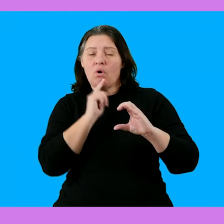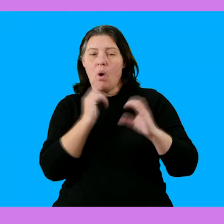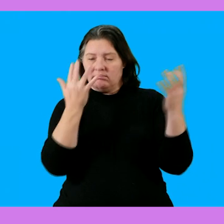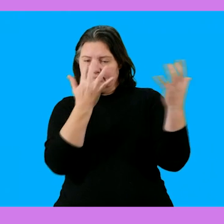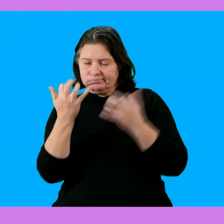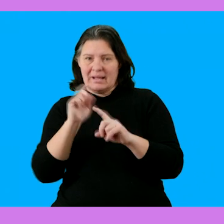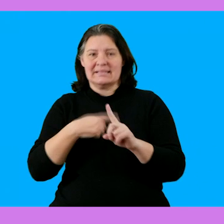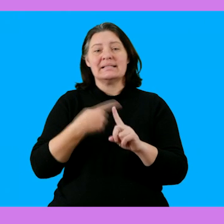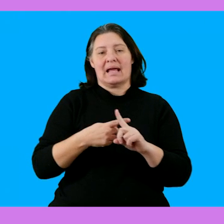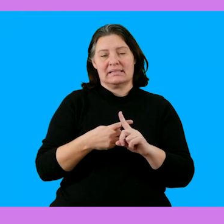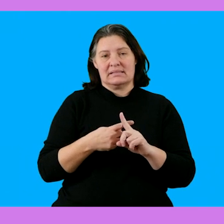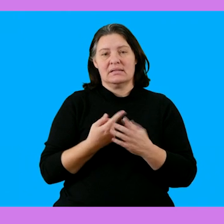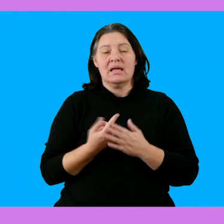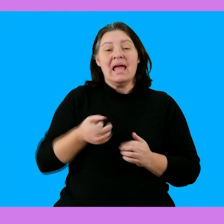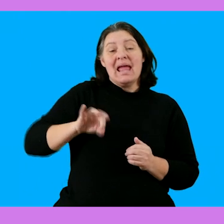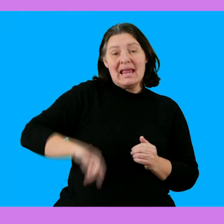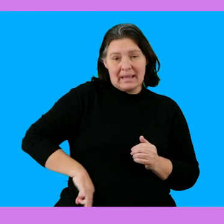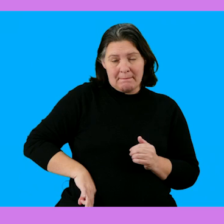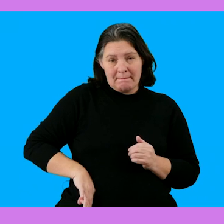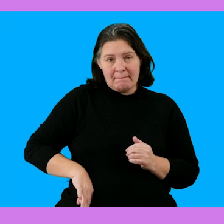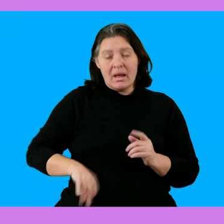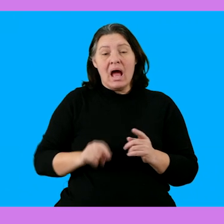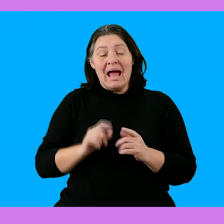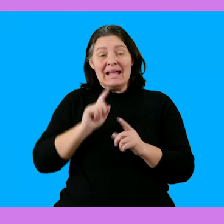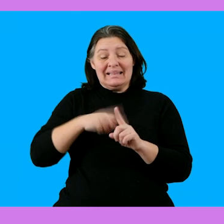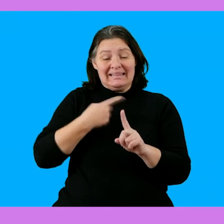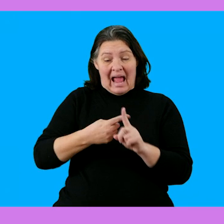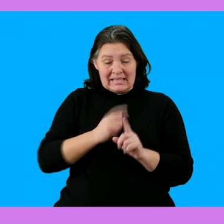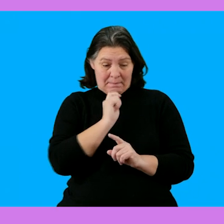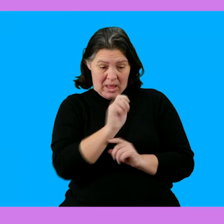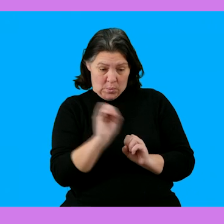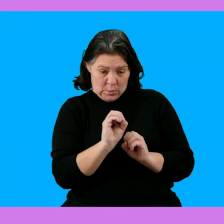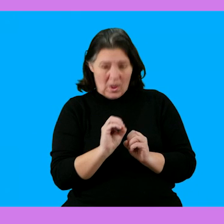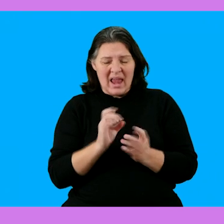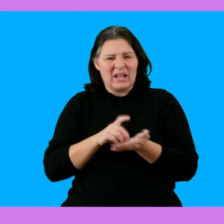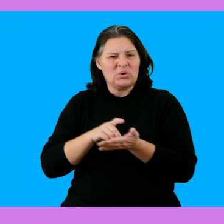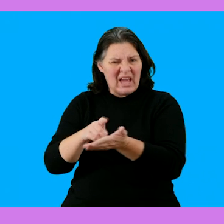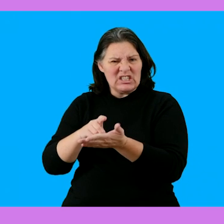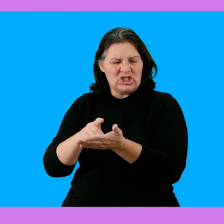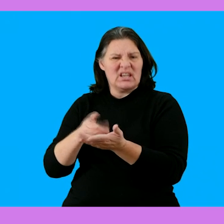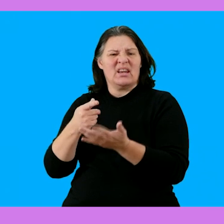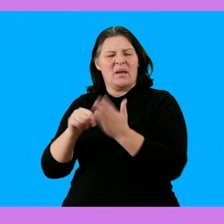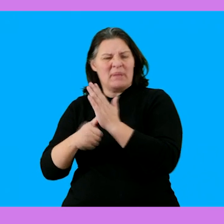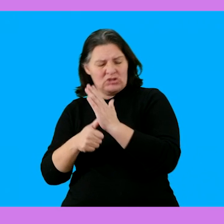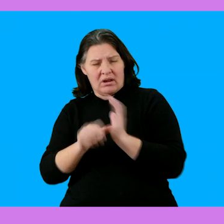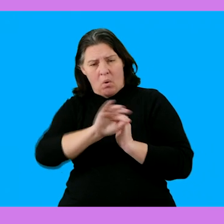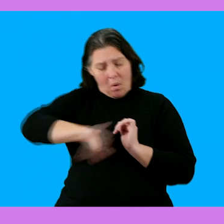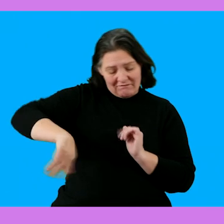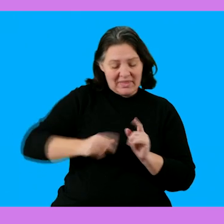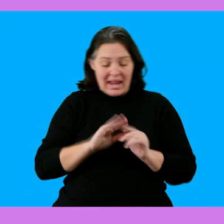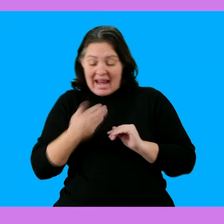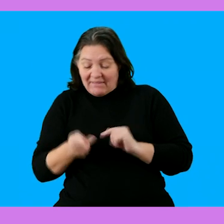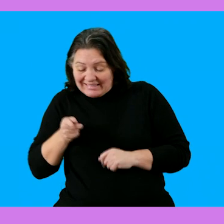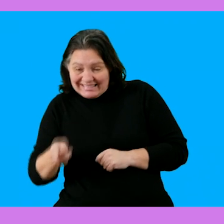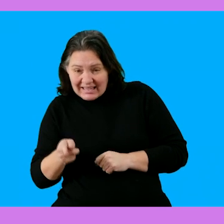calculate tax. Income remaining after the non-taxable deductions has been subtracted and is used to calculate